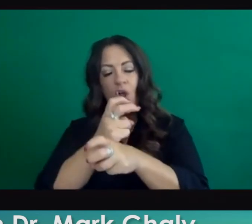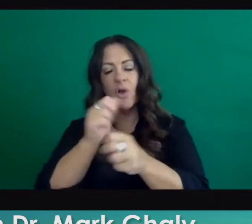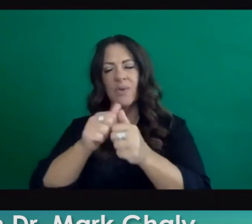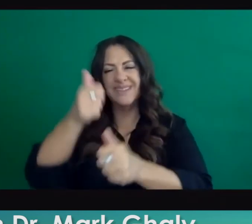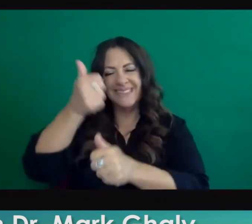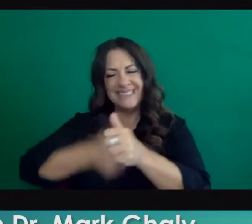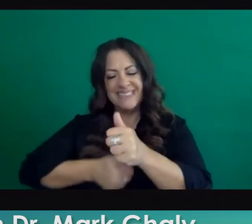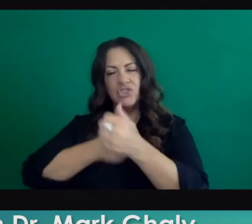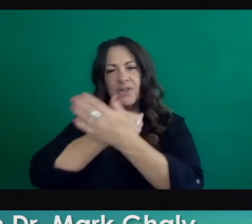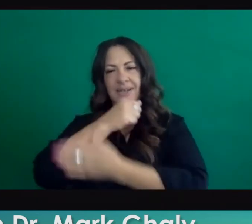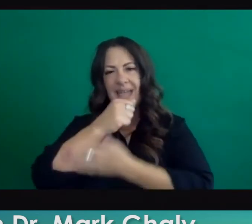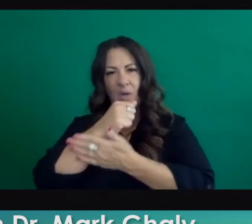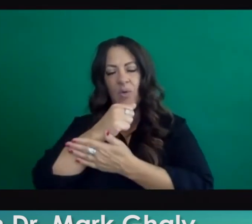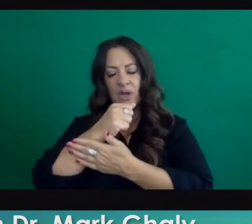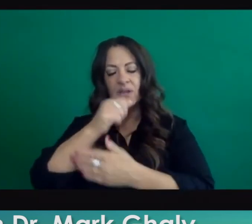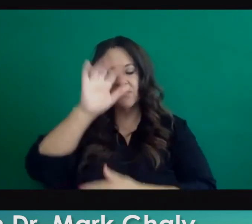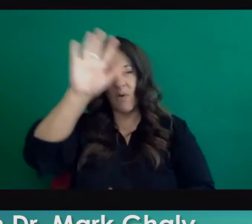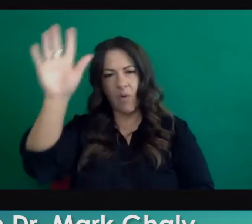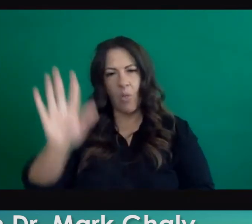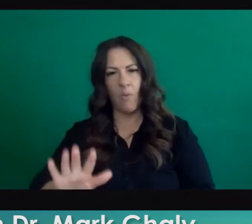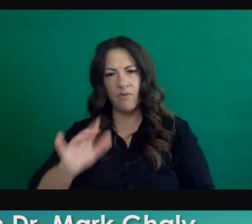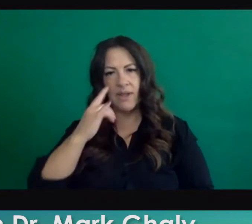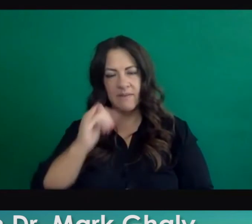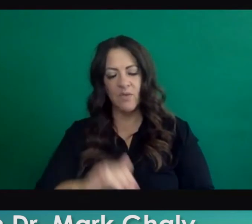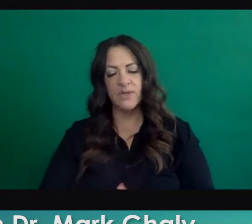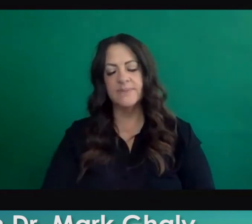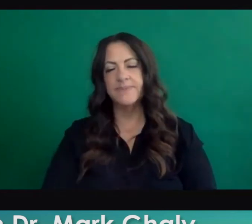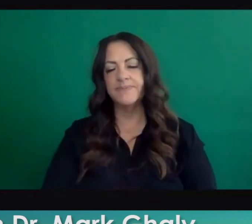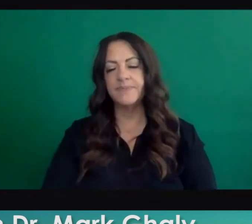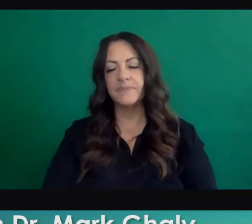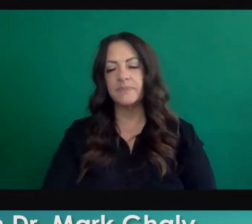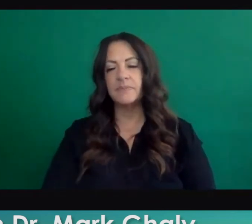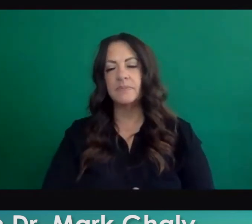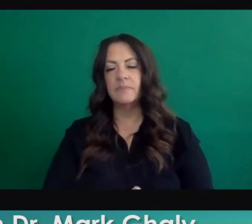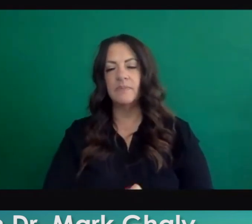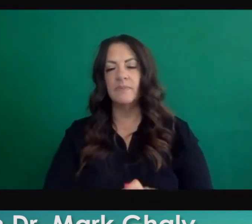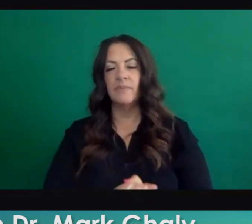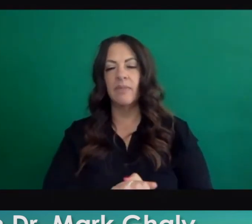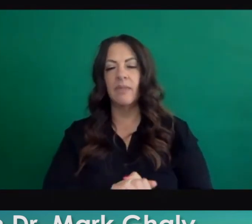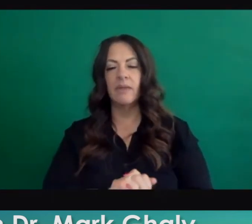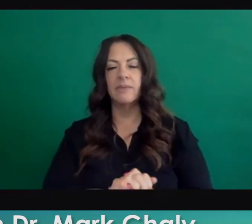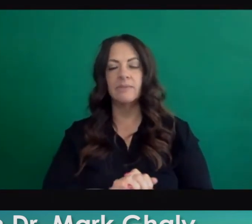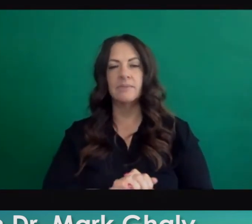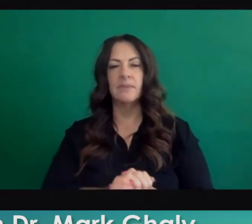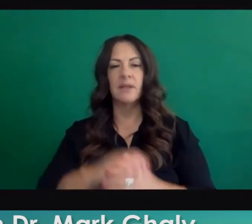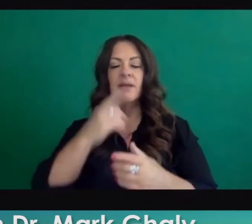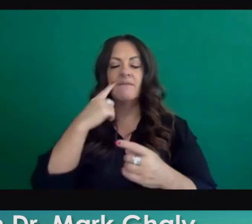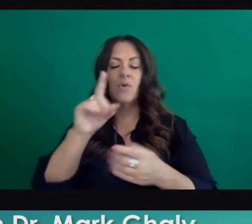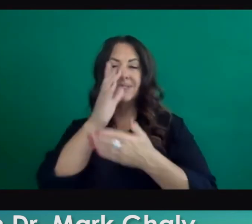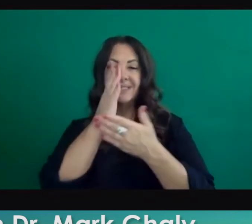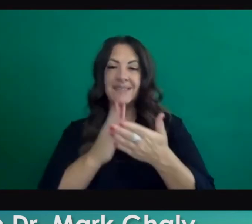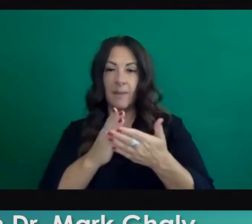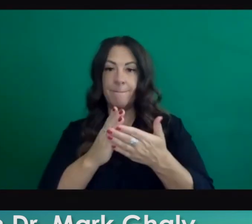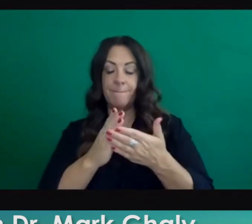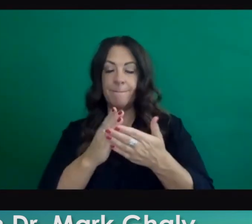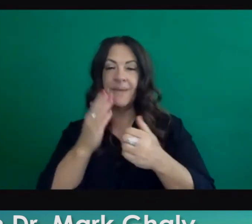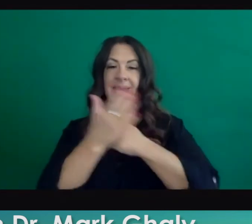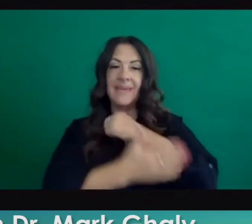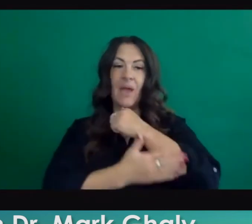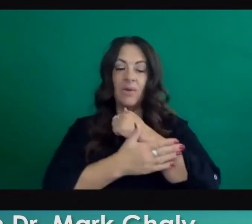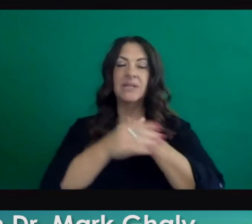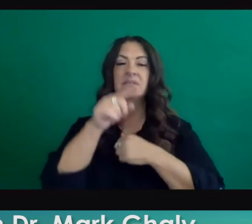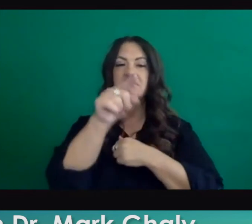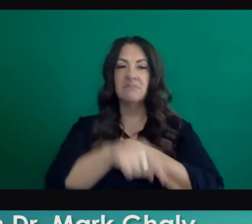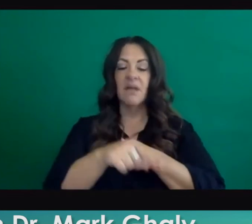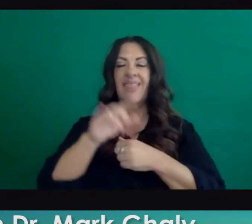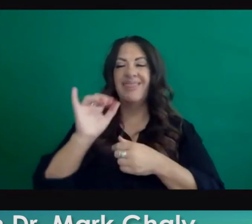effort around this, but also that this gives an opportunity for some counties to move forward through the tier system